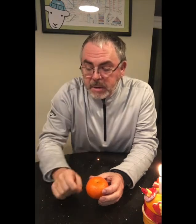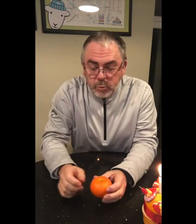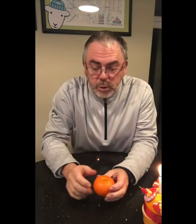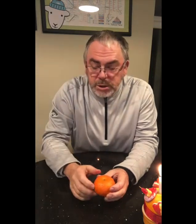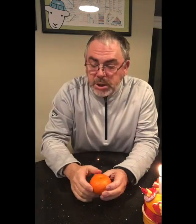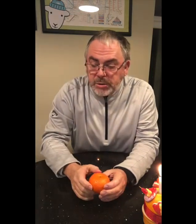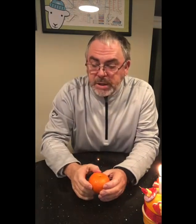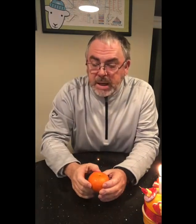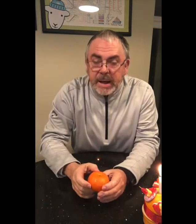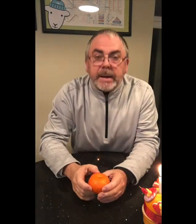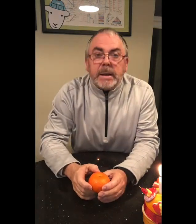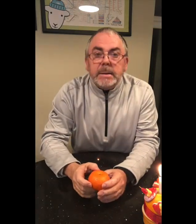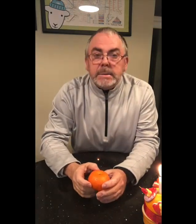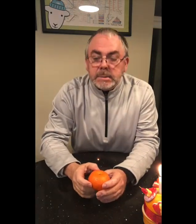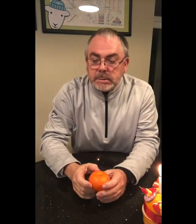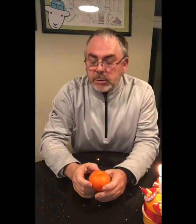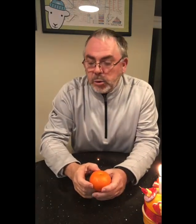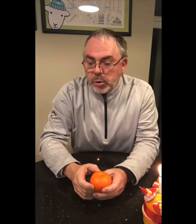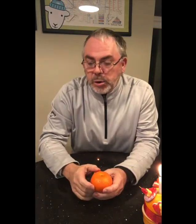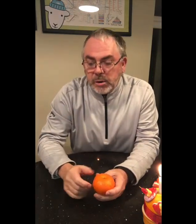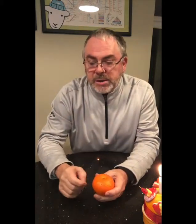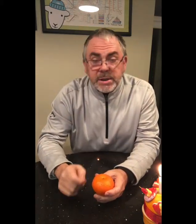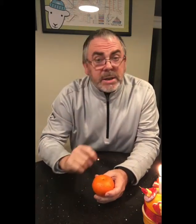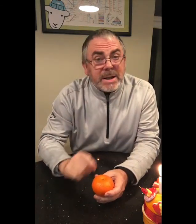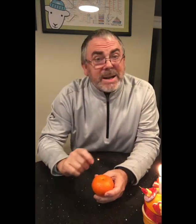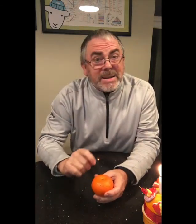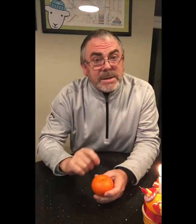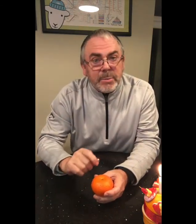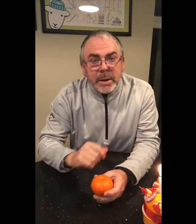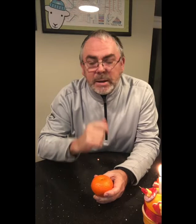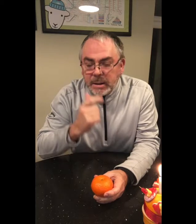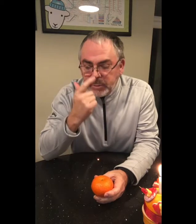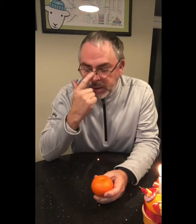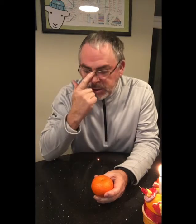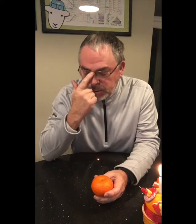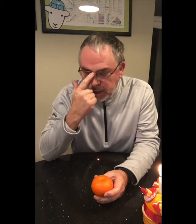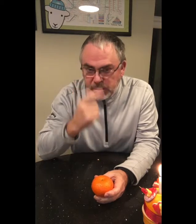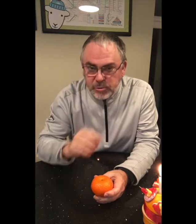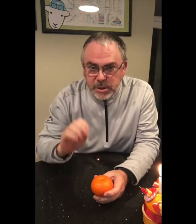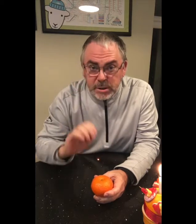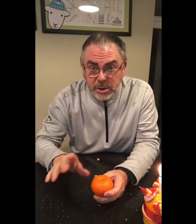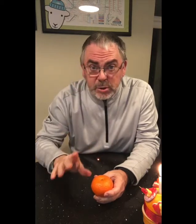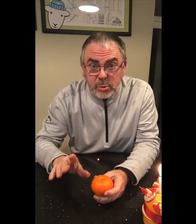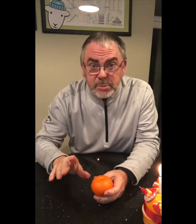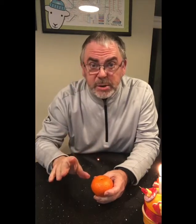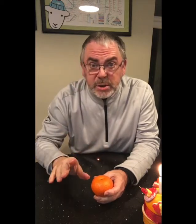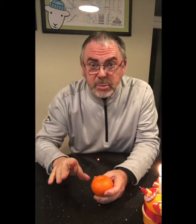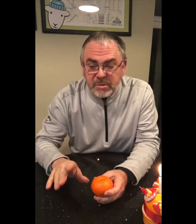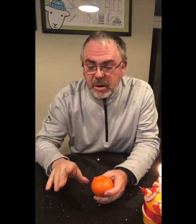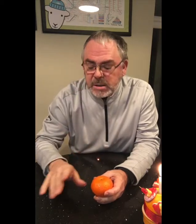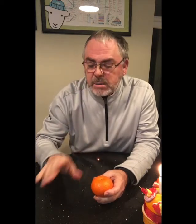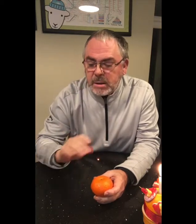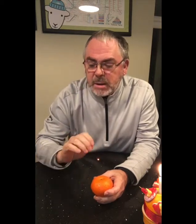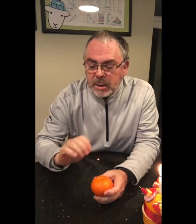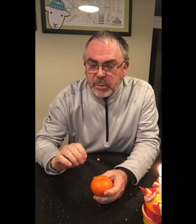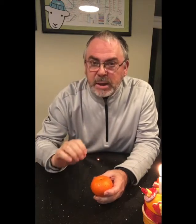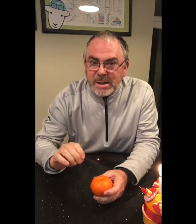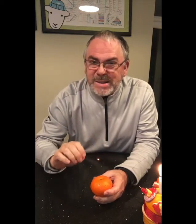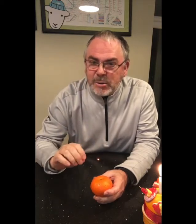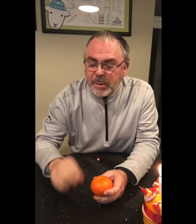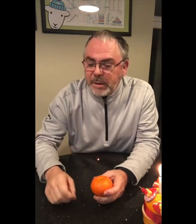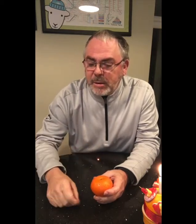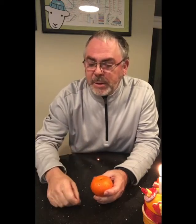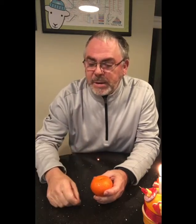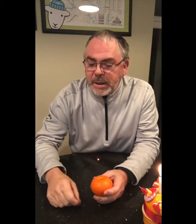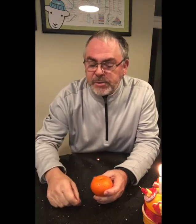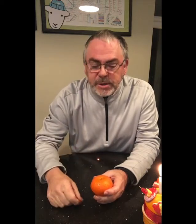If you don't want to use a candle, or you consider candles to be a little bit too dangerous, they should always be supervised, but they can